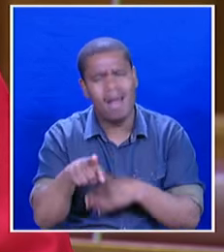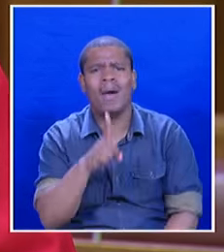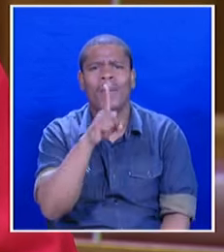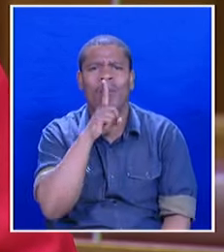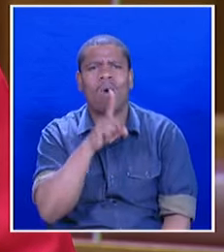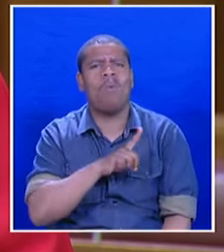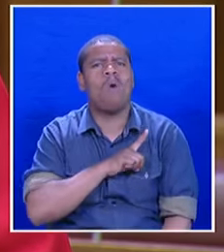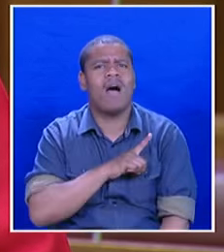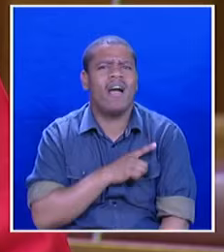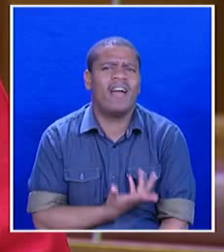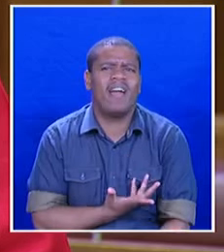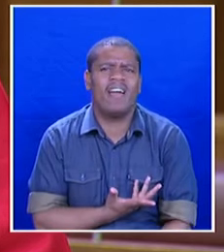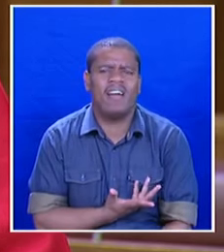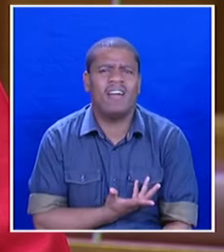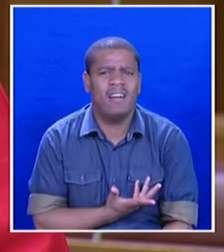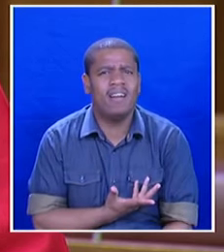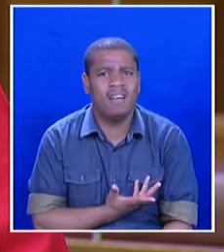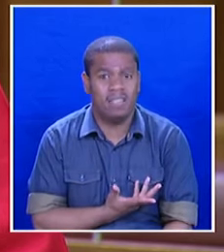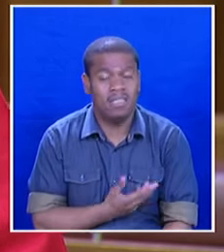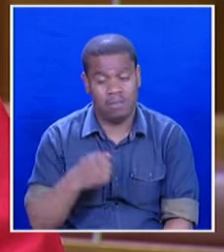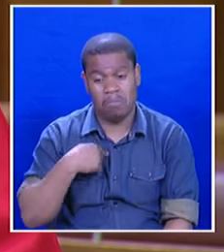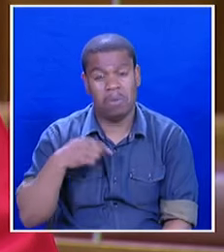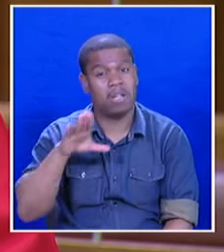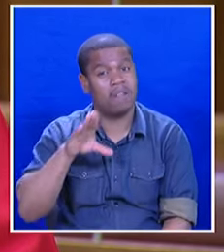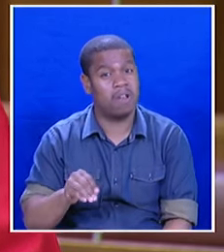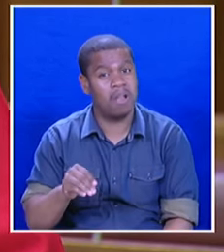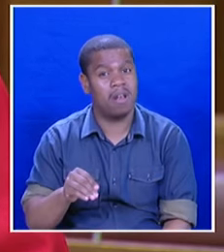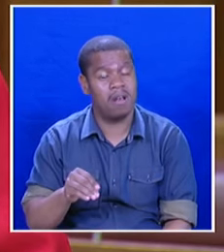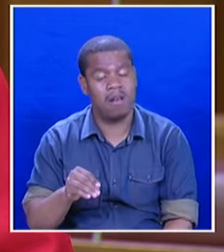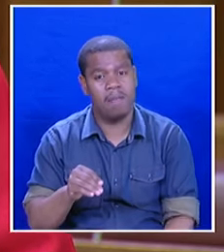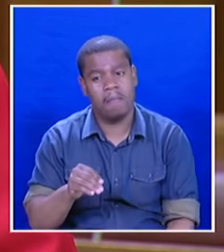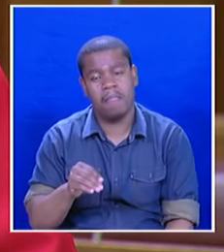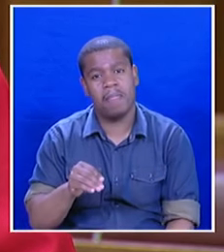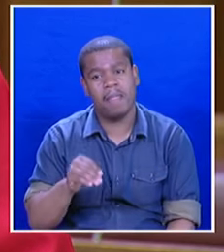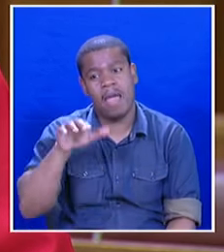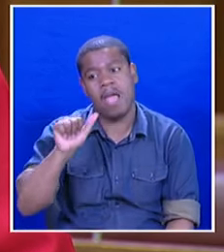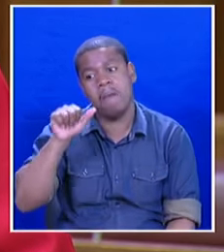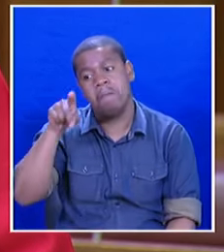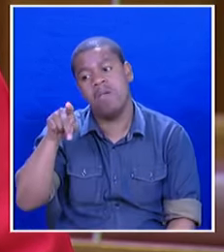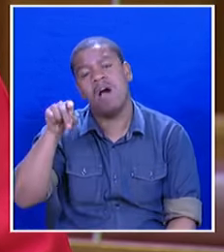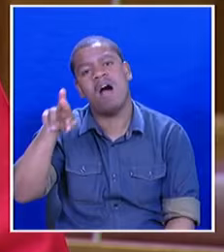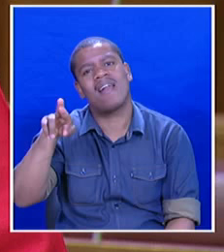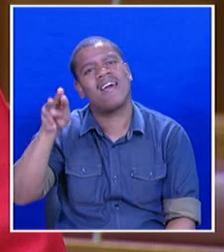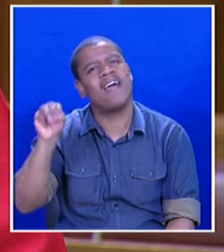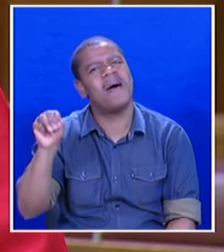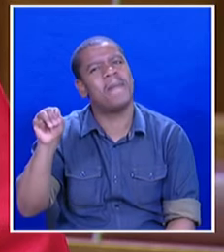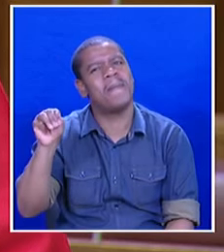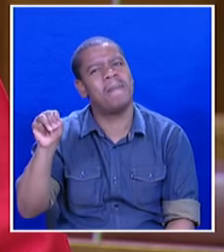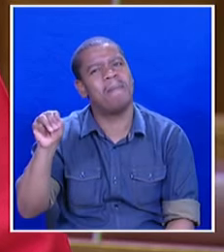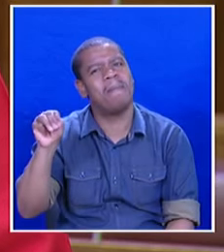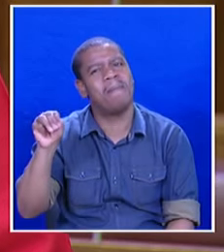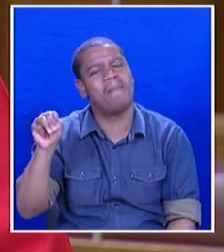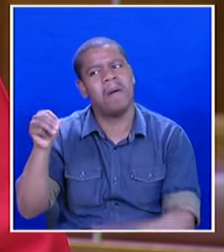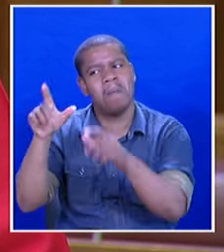and the African peer review mechanisms, which were initiated in the then